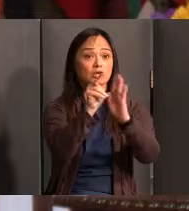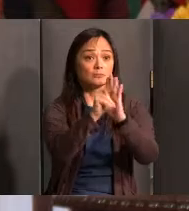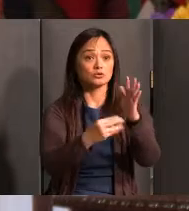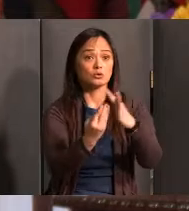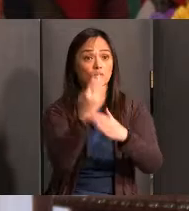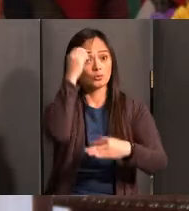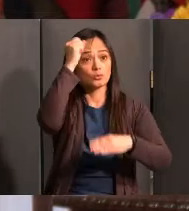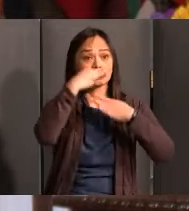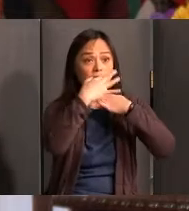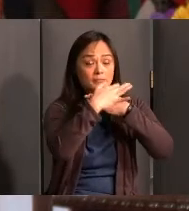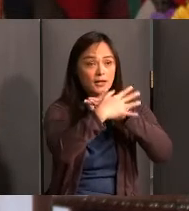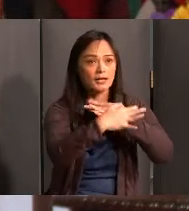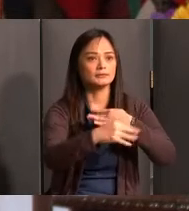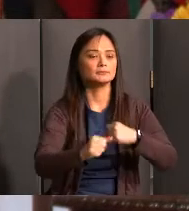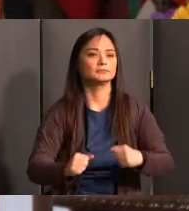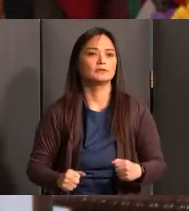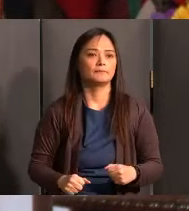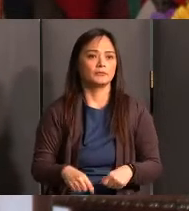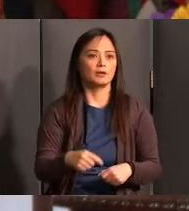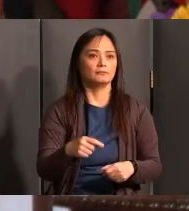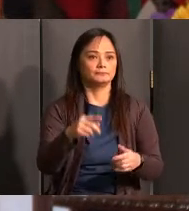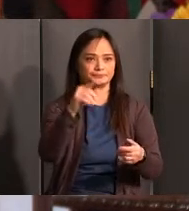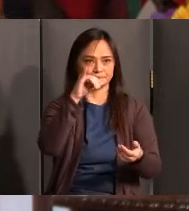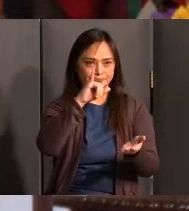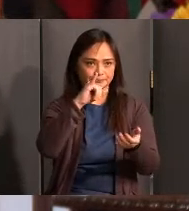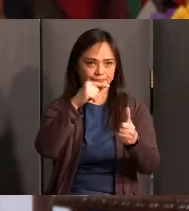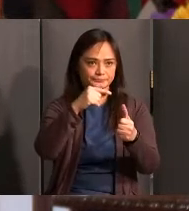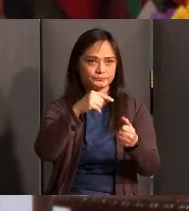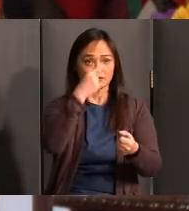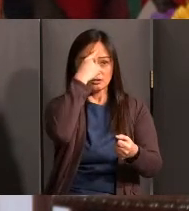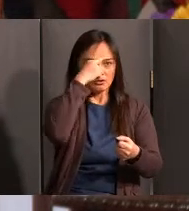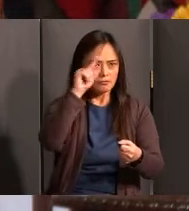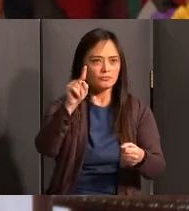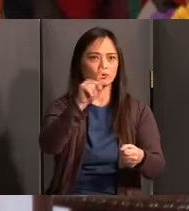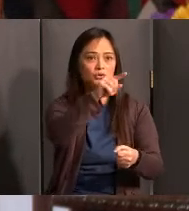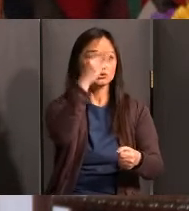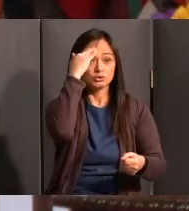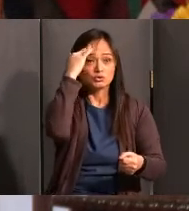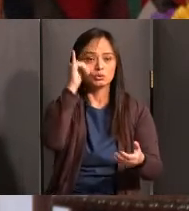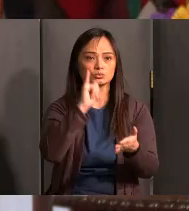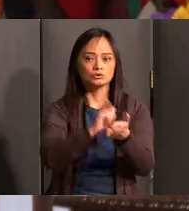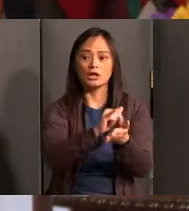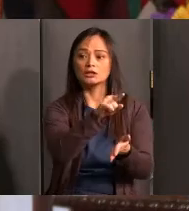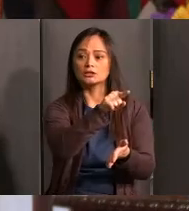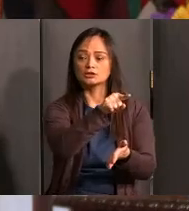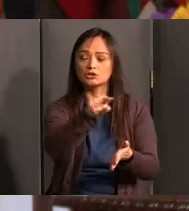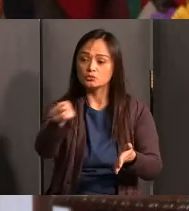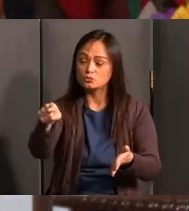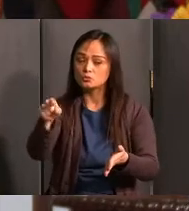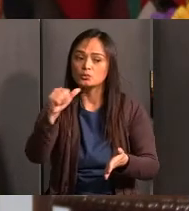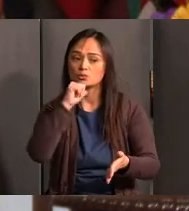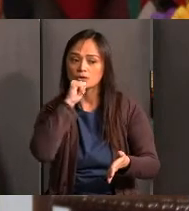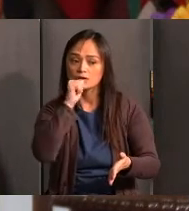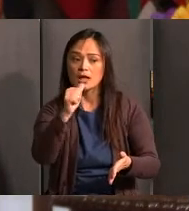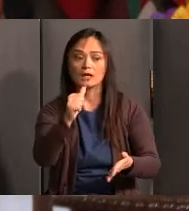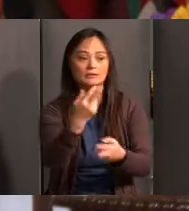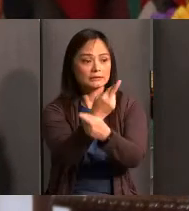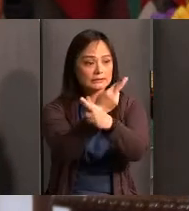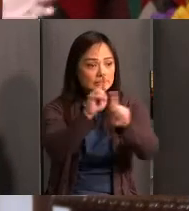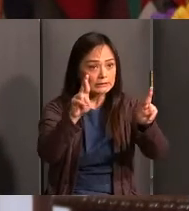Peter chapter 1, 18 to 19. Anong sabi dito? For as much as ye know that ye were